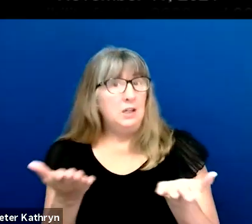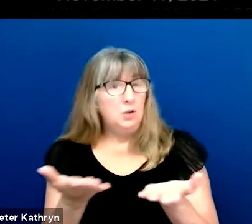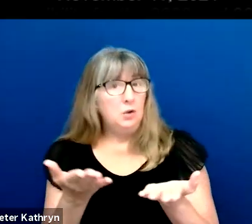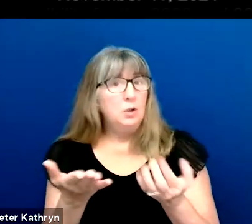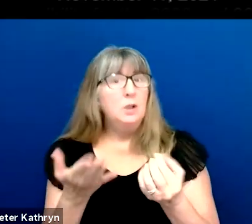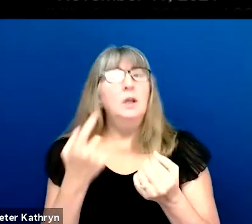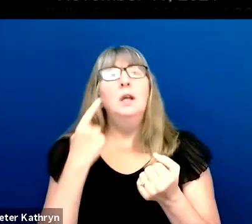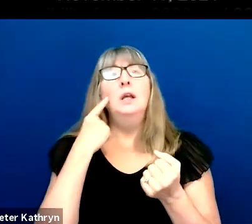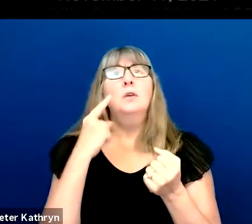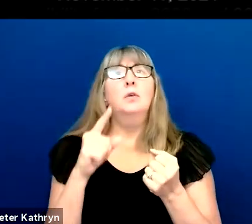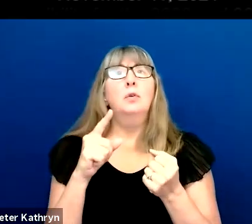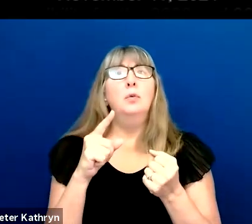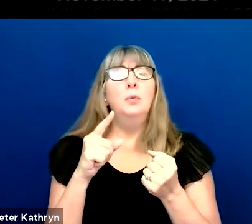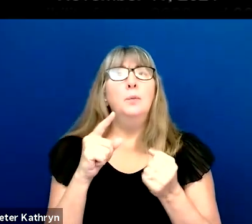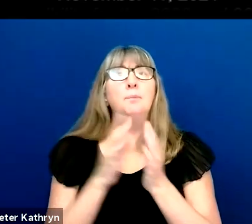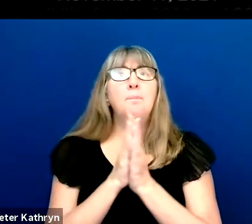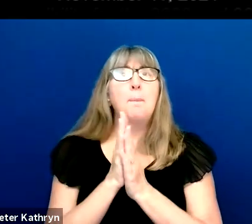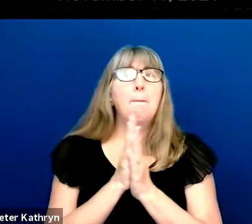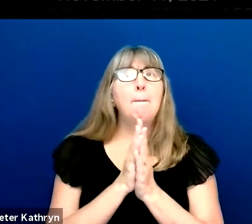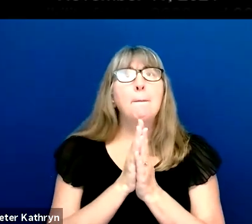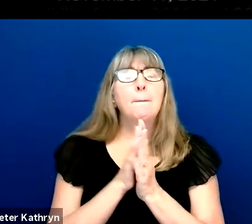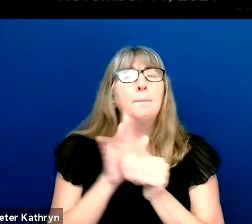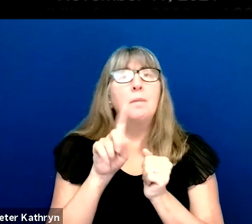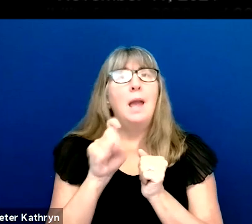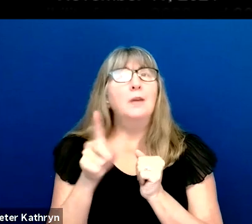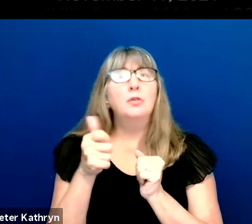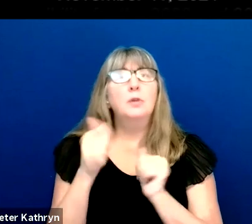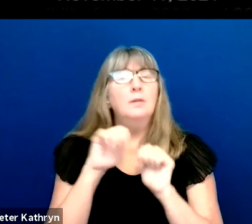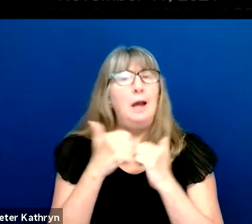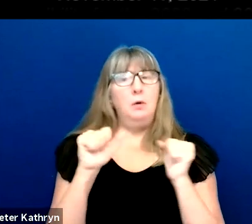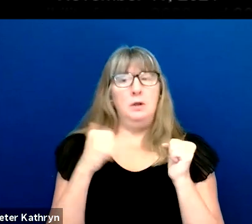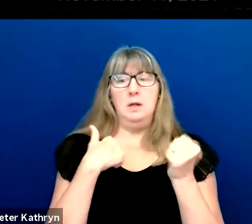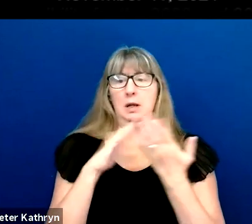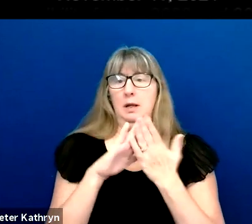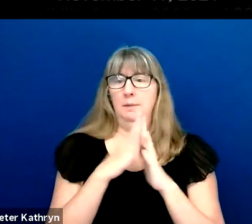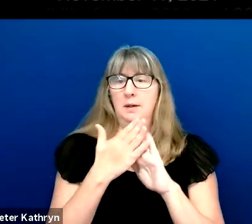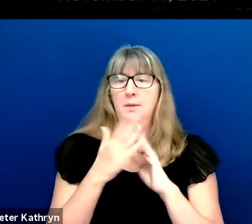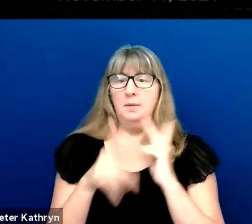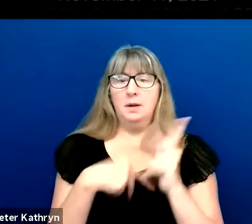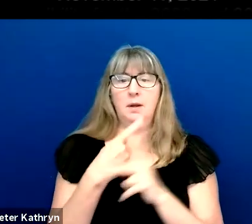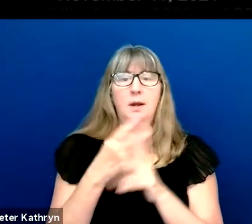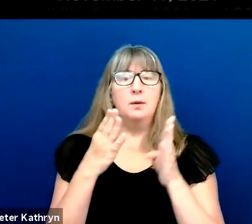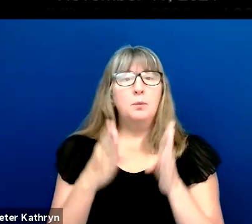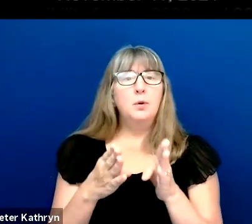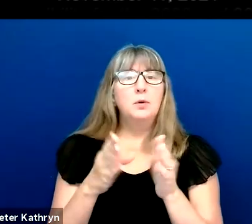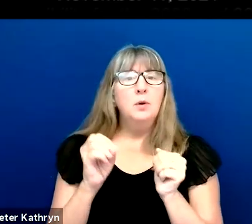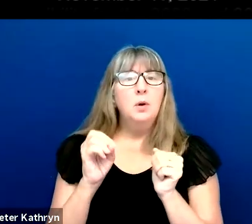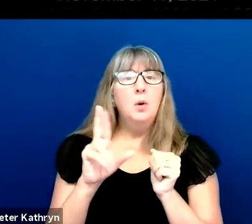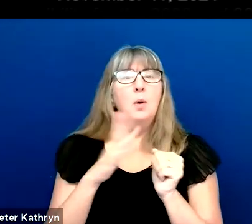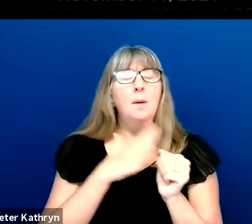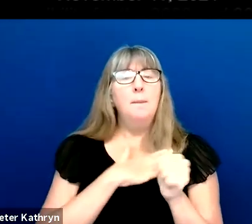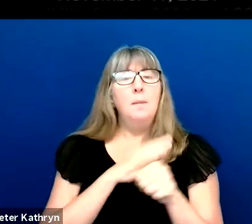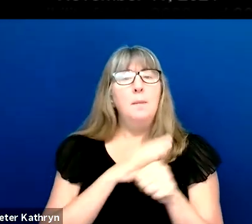to really ask yourself, how can I become the kind of person, how can my school,